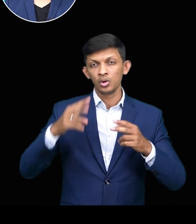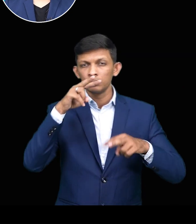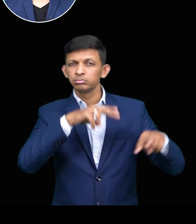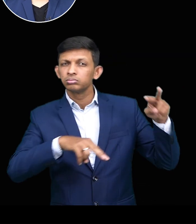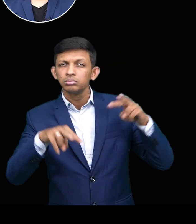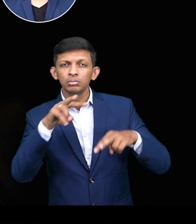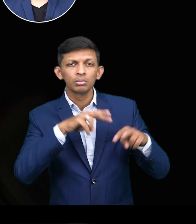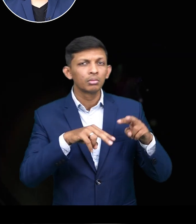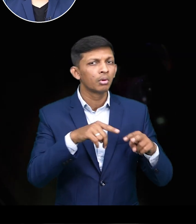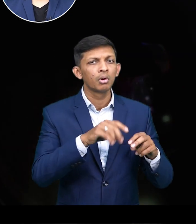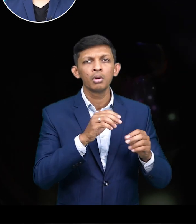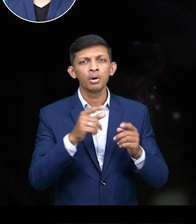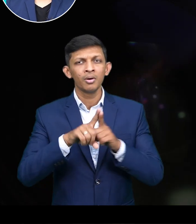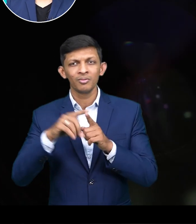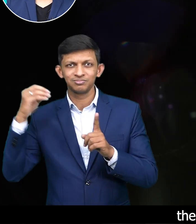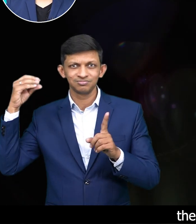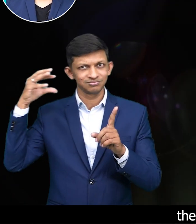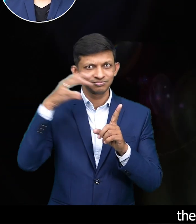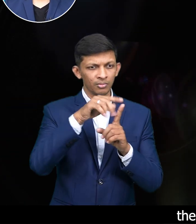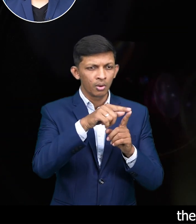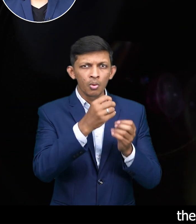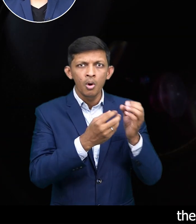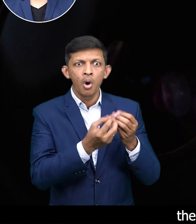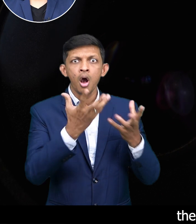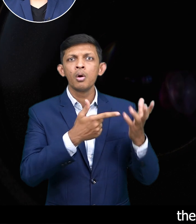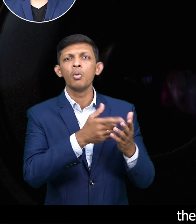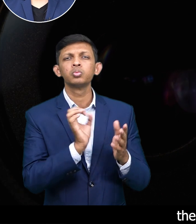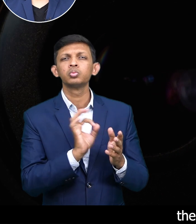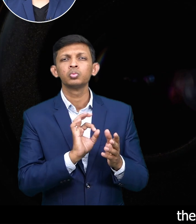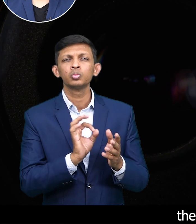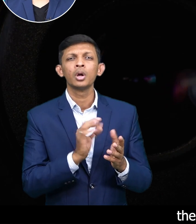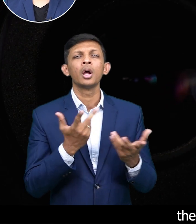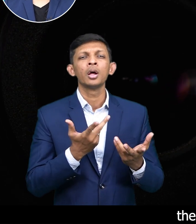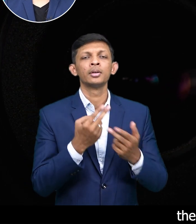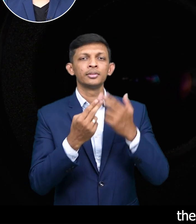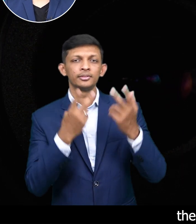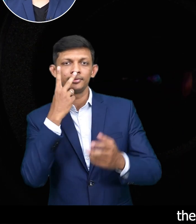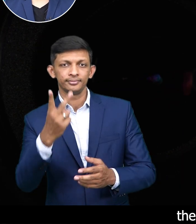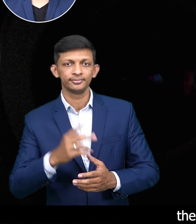We observe that we do not get the bright spot on the paper.